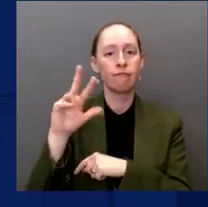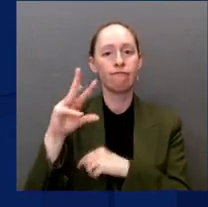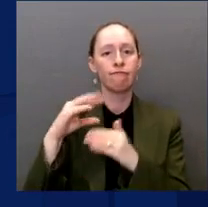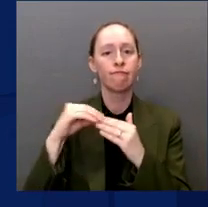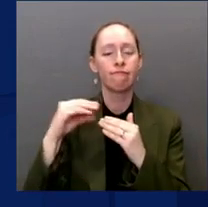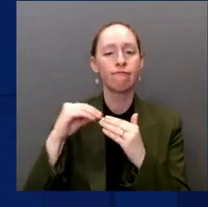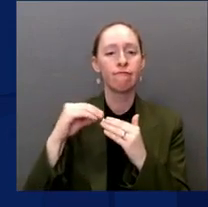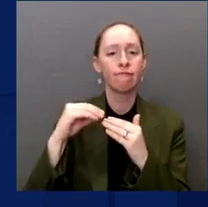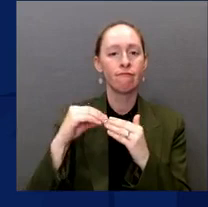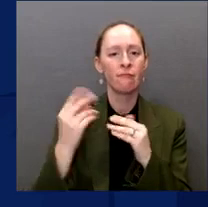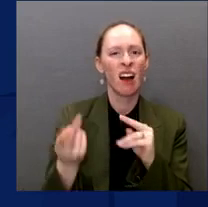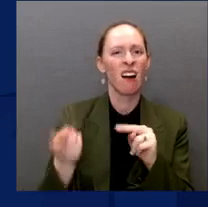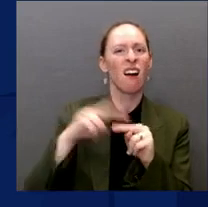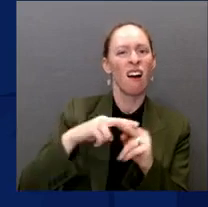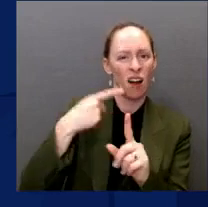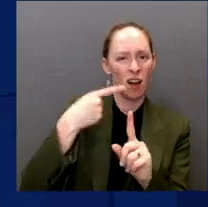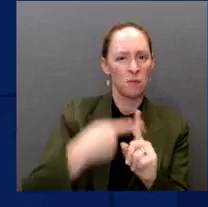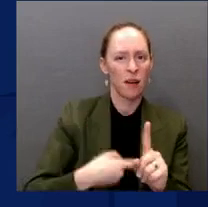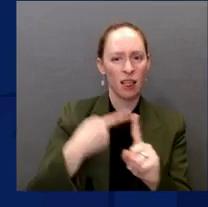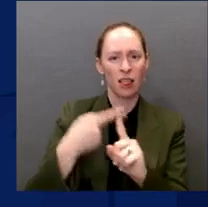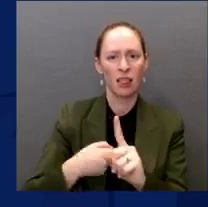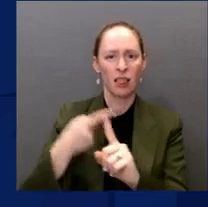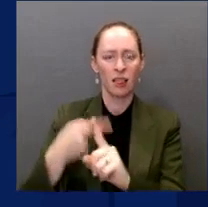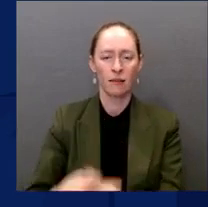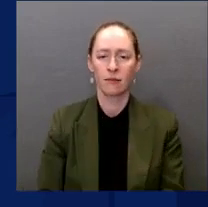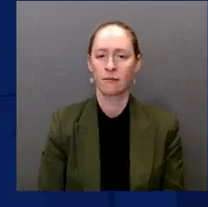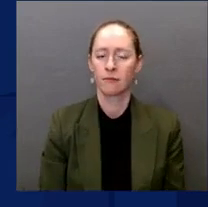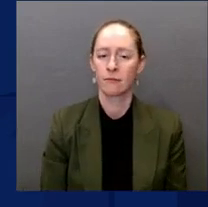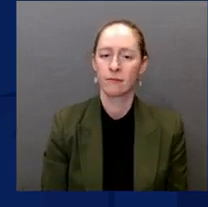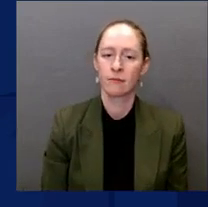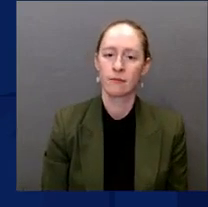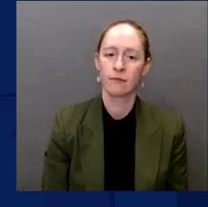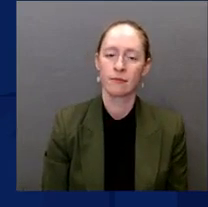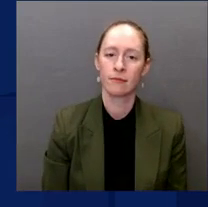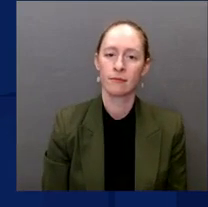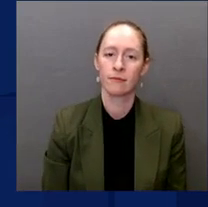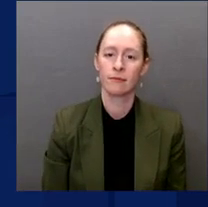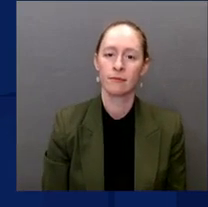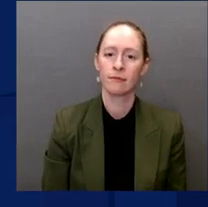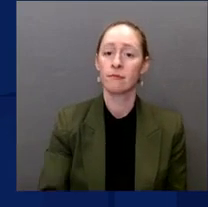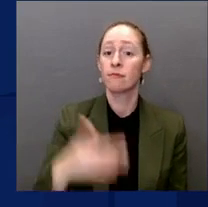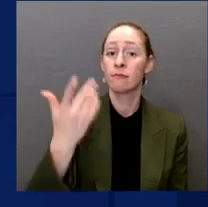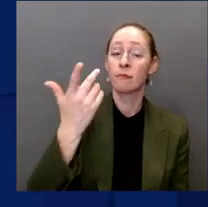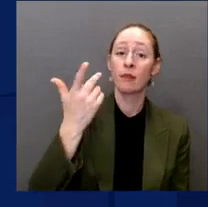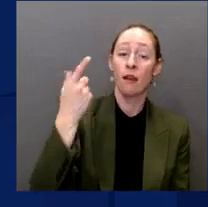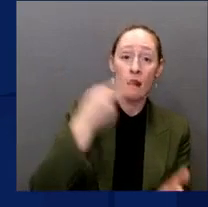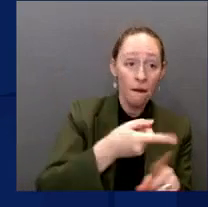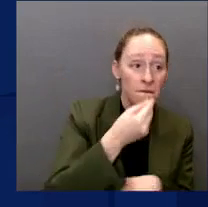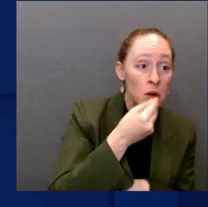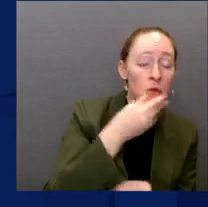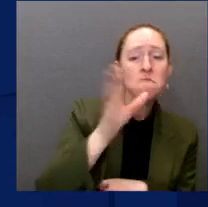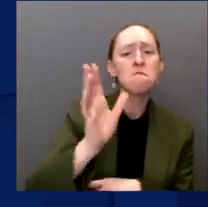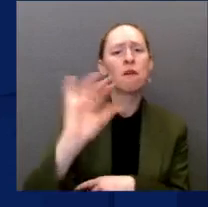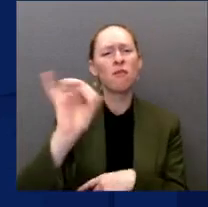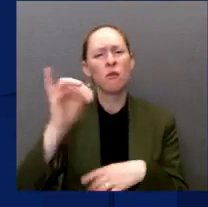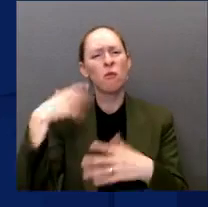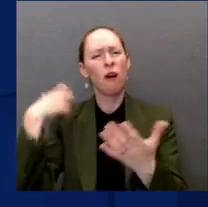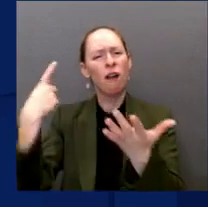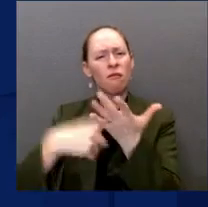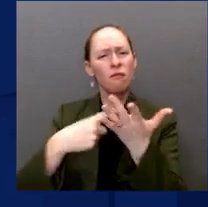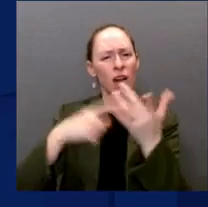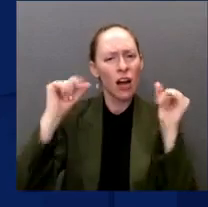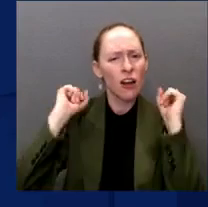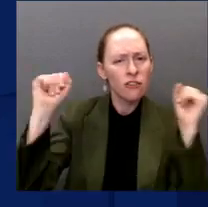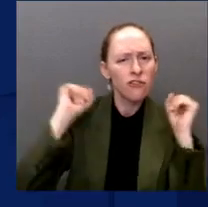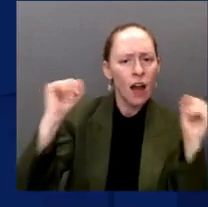avoiding diet-related diseases. We're going to work with Congress to increase access to the country's parks, county, city,